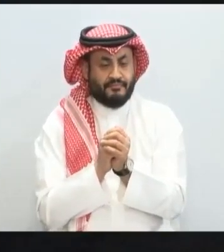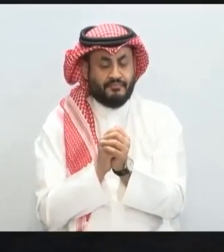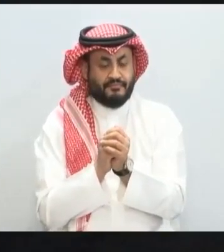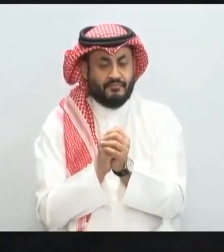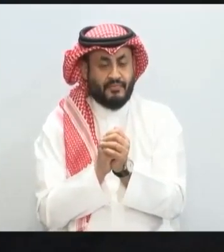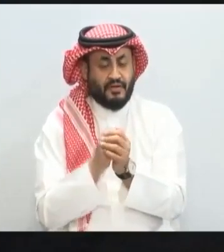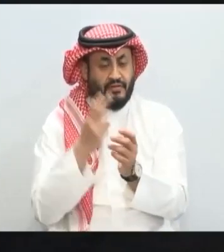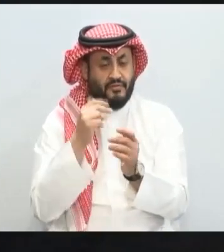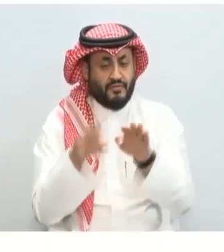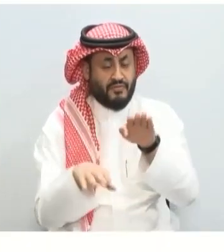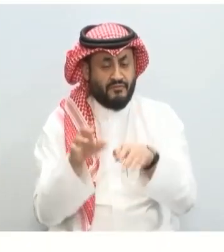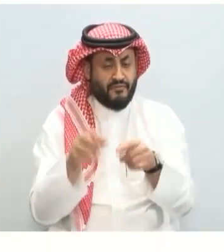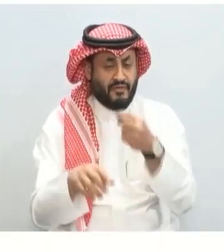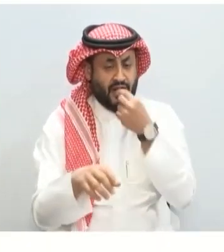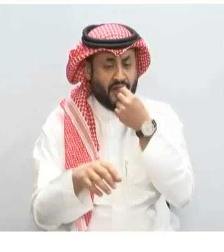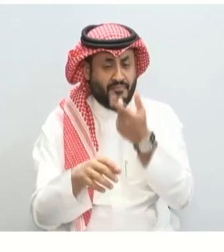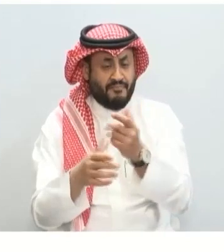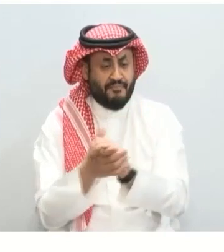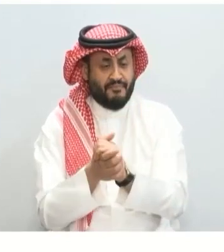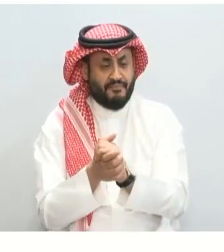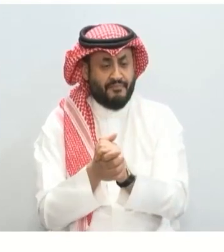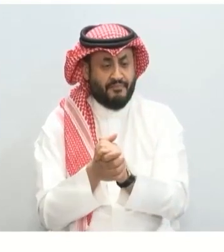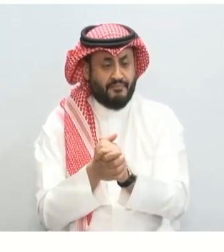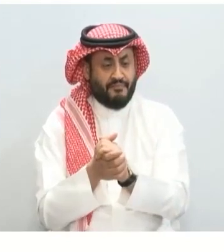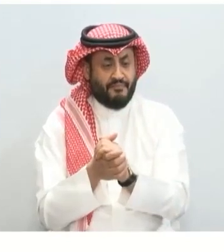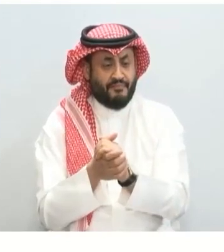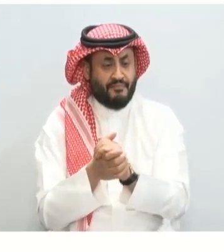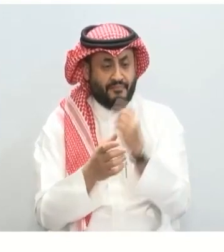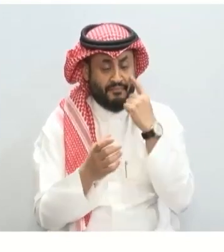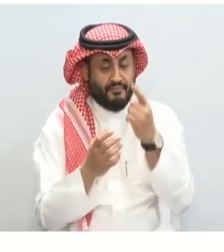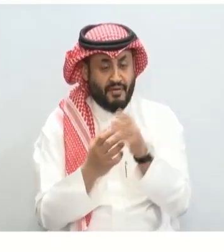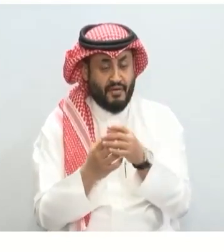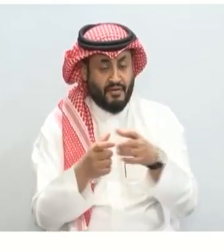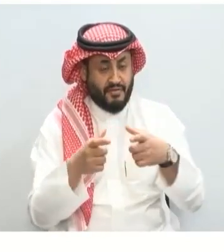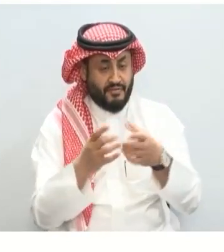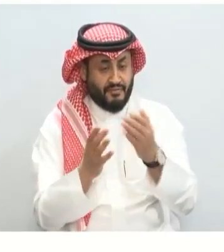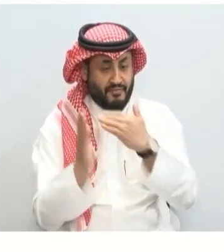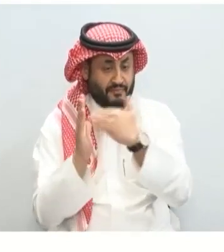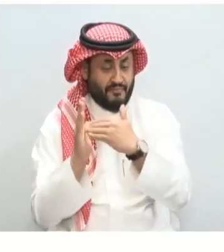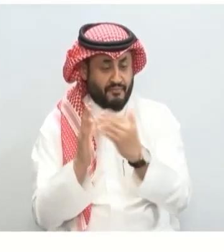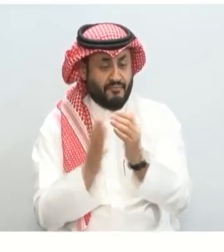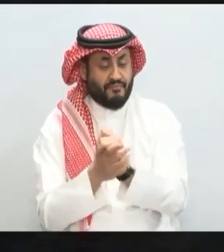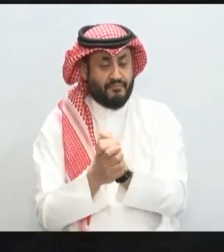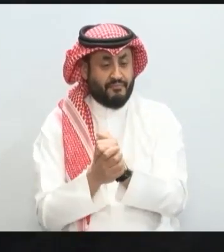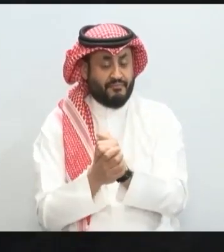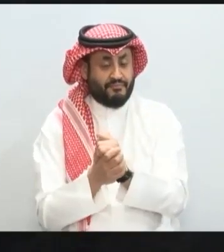two different desserts. So this is one part of the meal. Well, this is one part of the meal. So the first